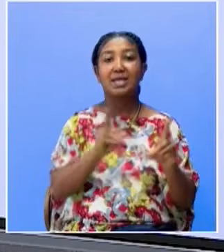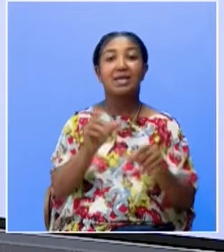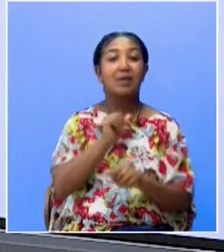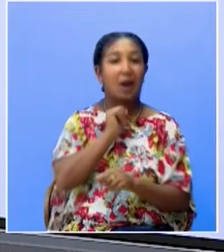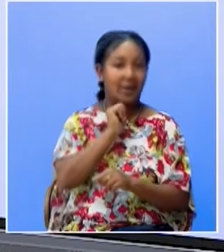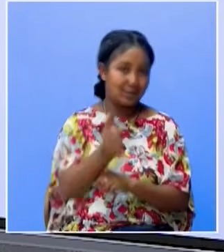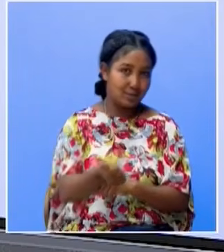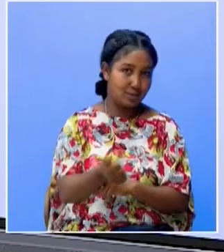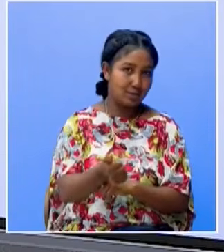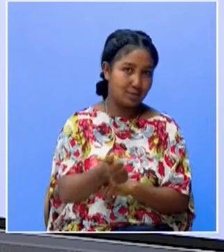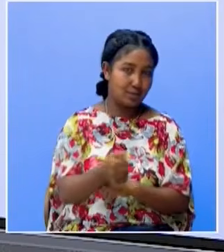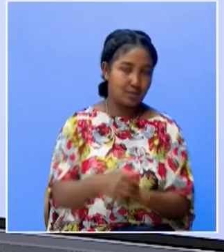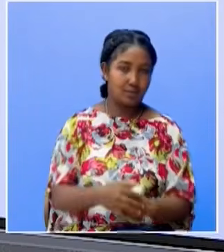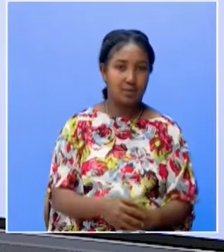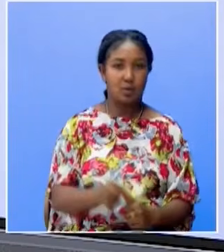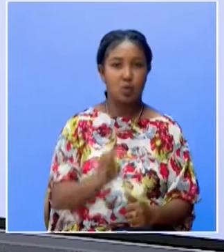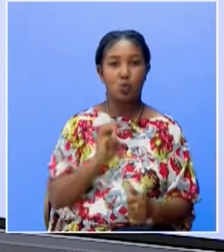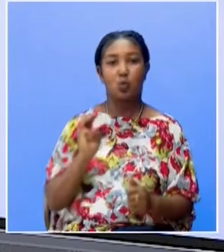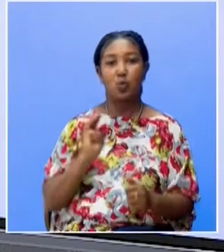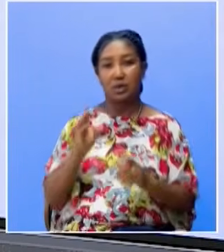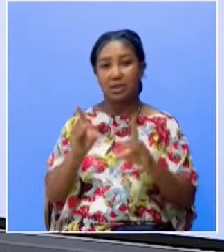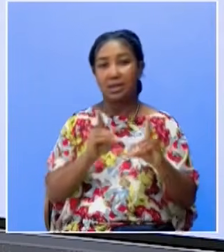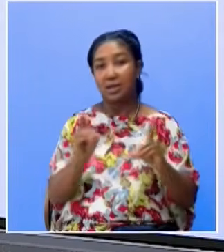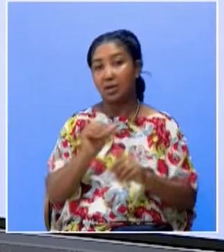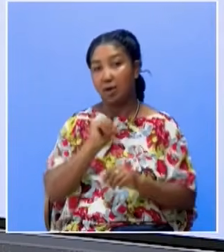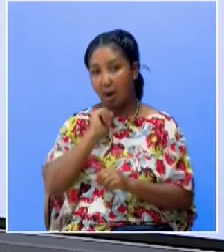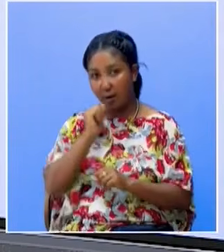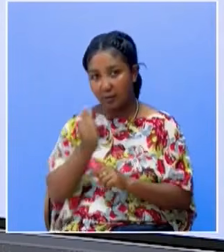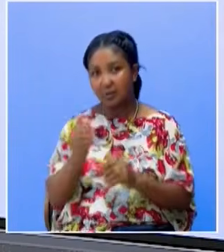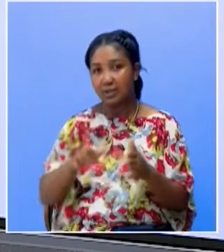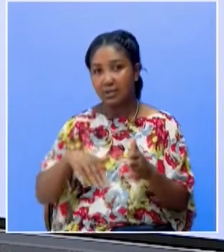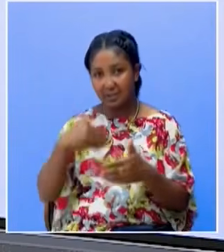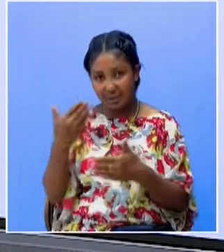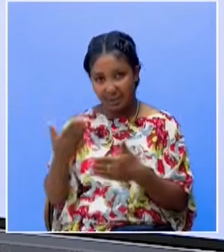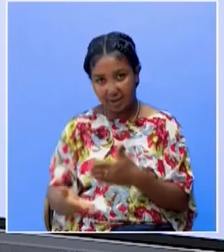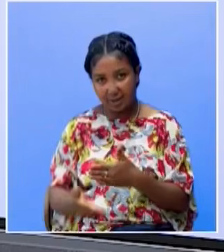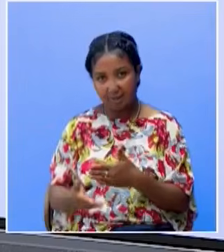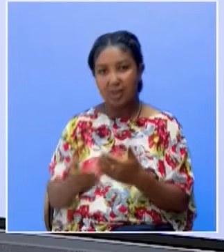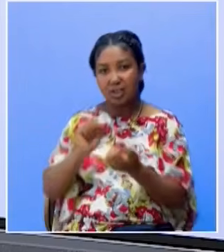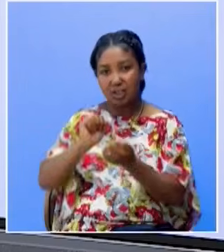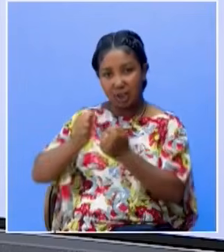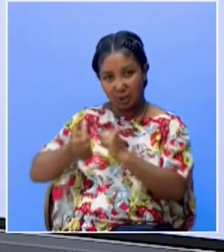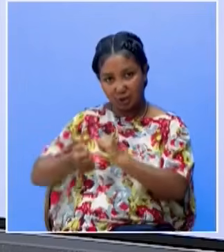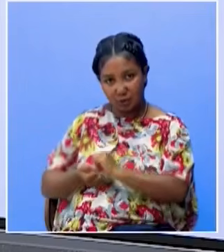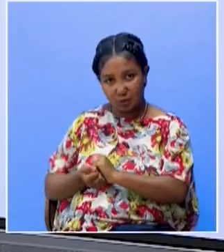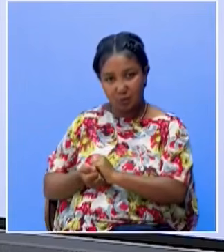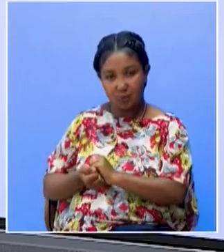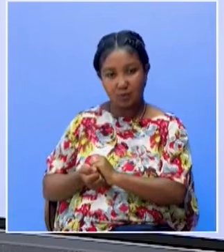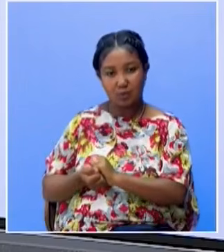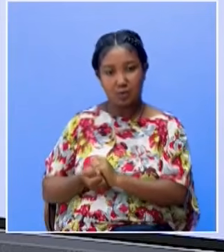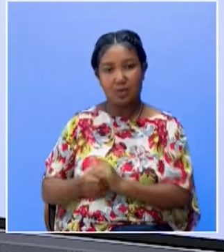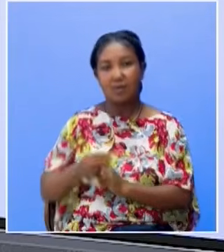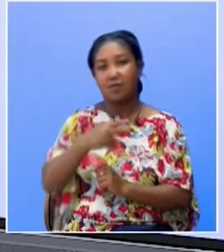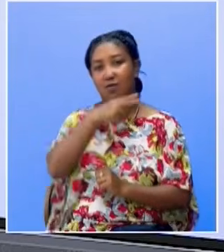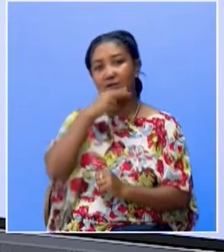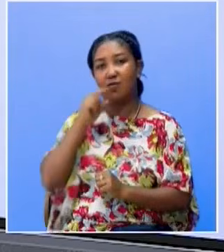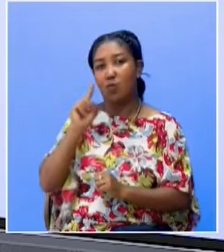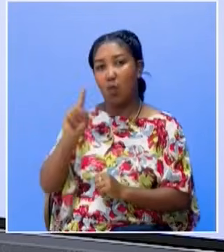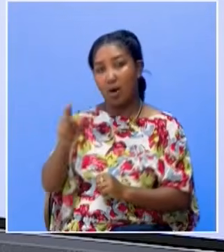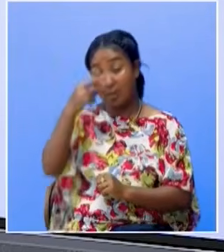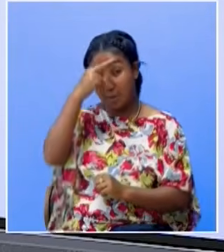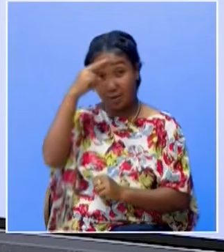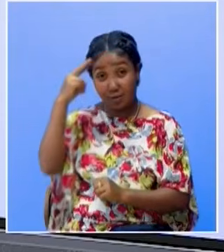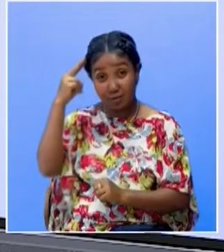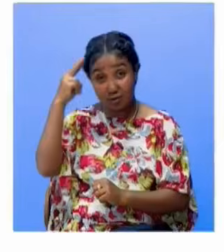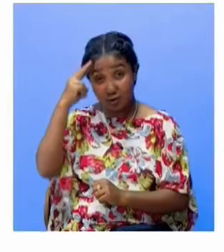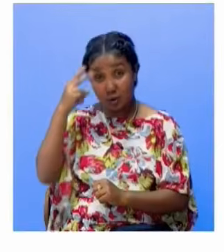not. We did not. Then we have to change this one into verb 1. Because